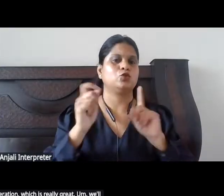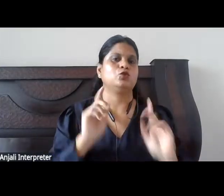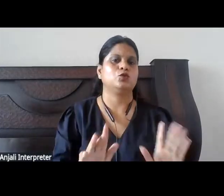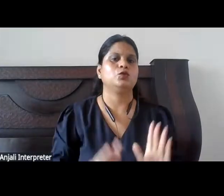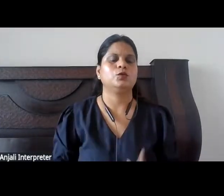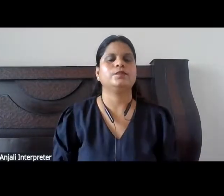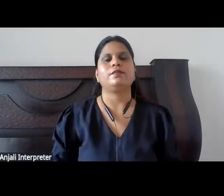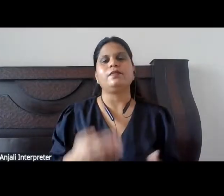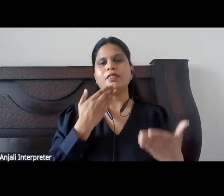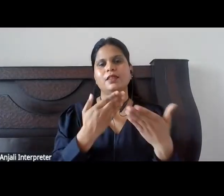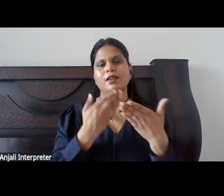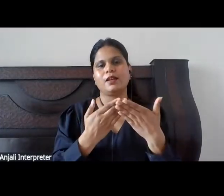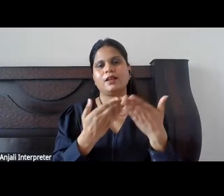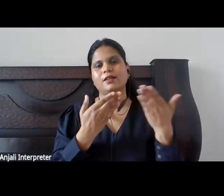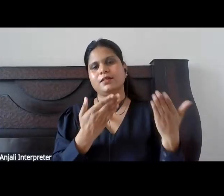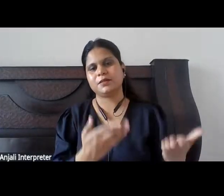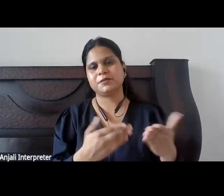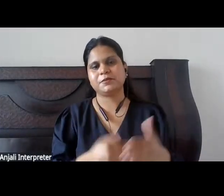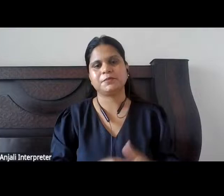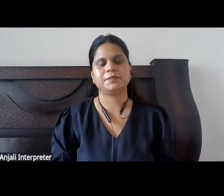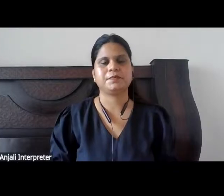Thanks, Emma.